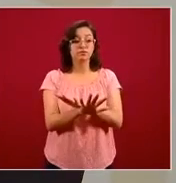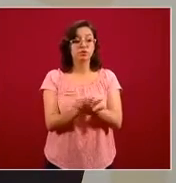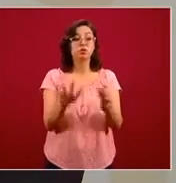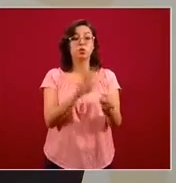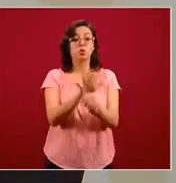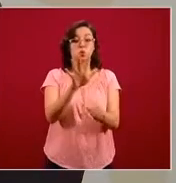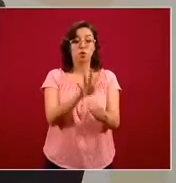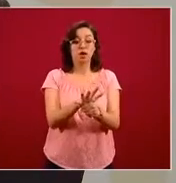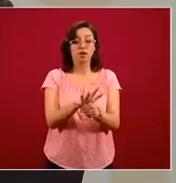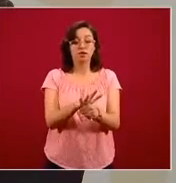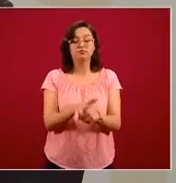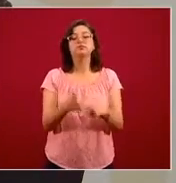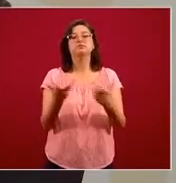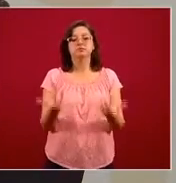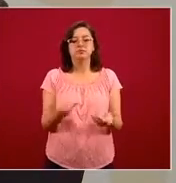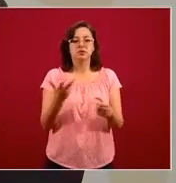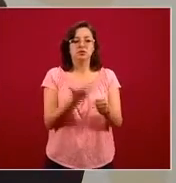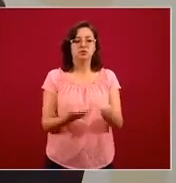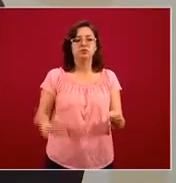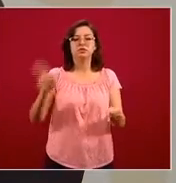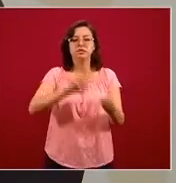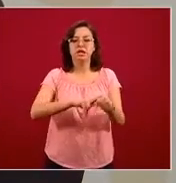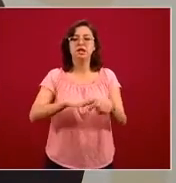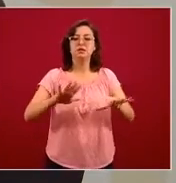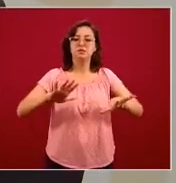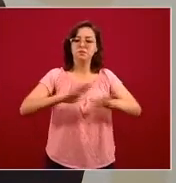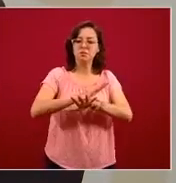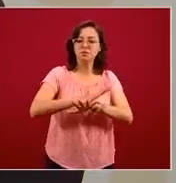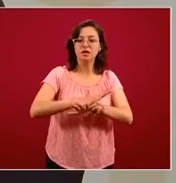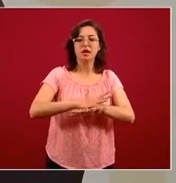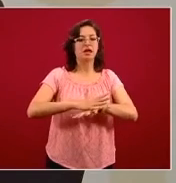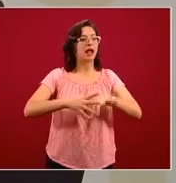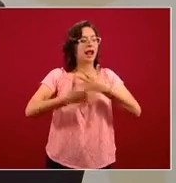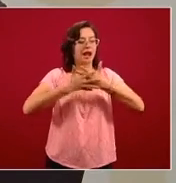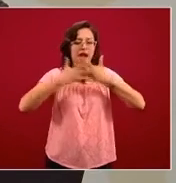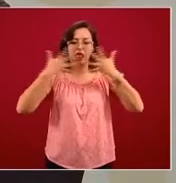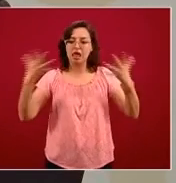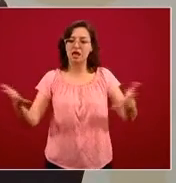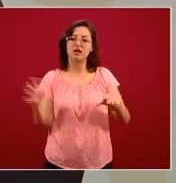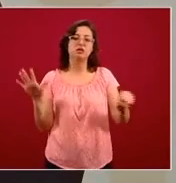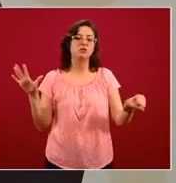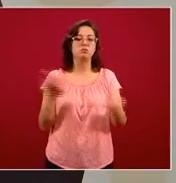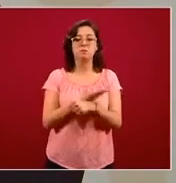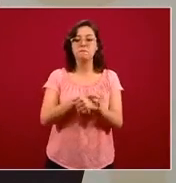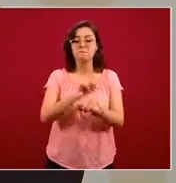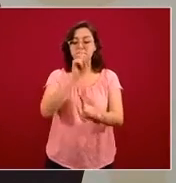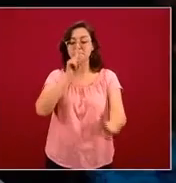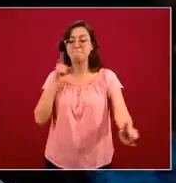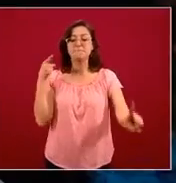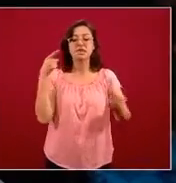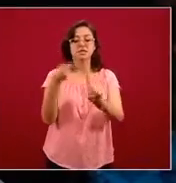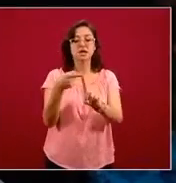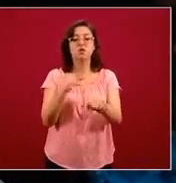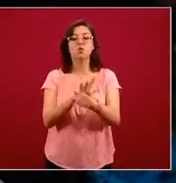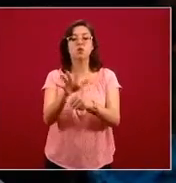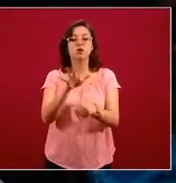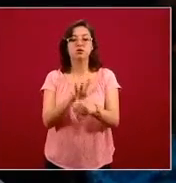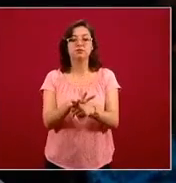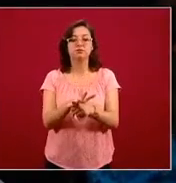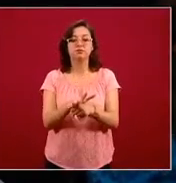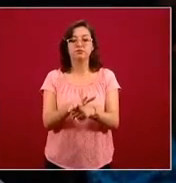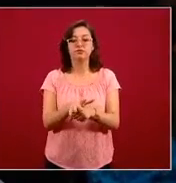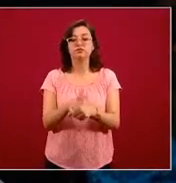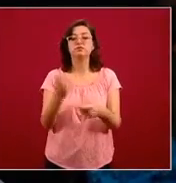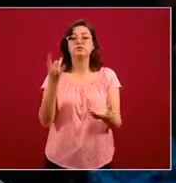this additional part of the reconversion, the retrofitting, and he was saying that the goal for